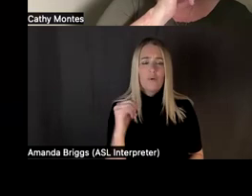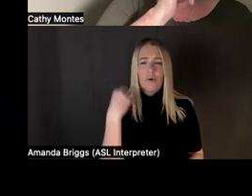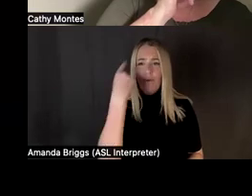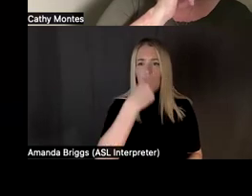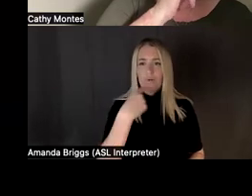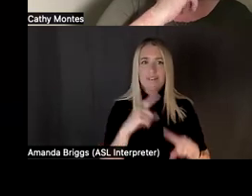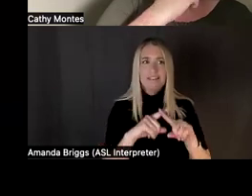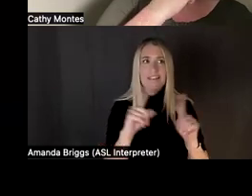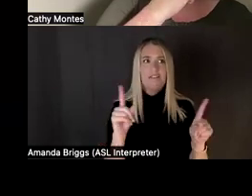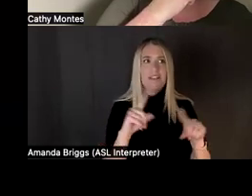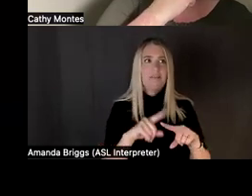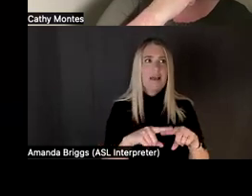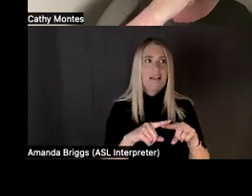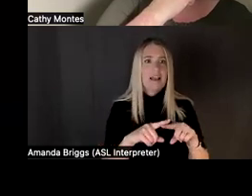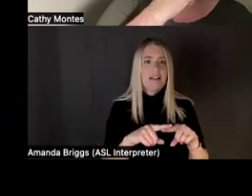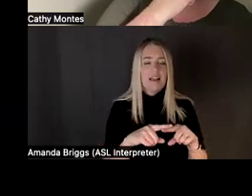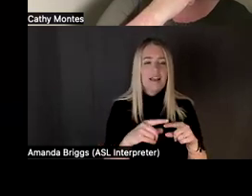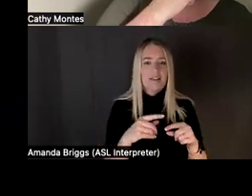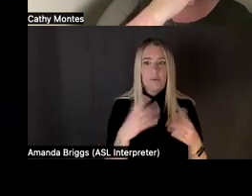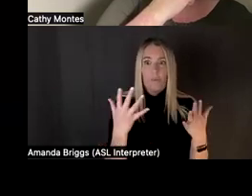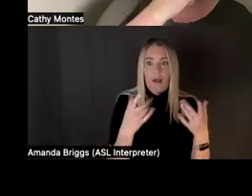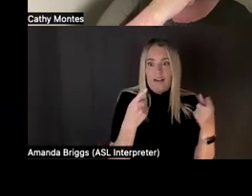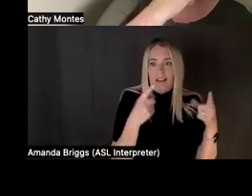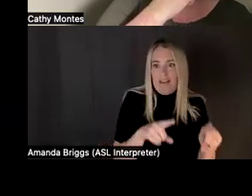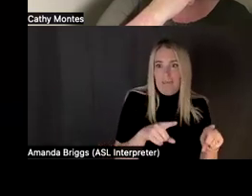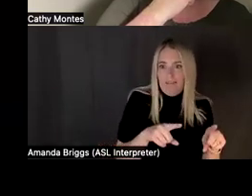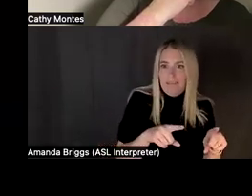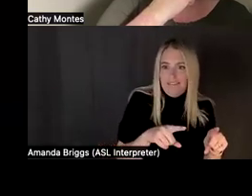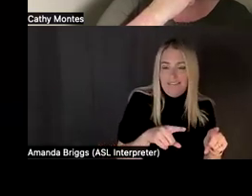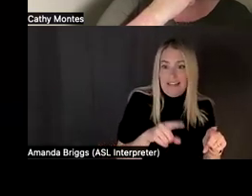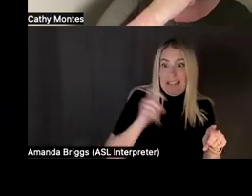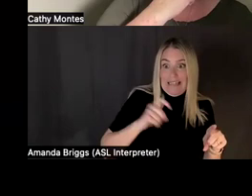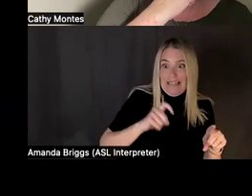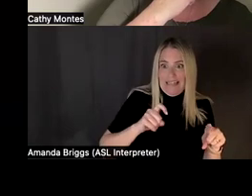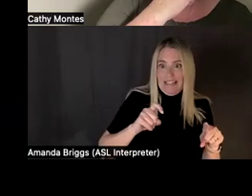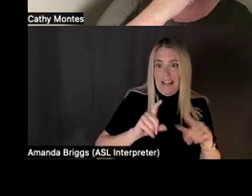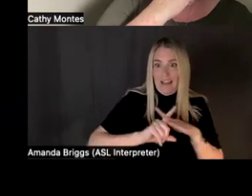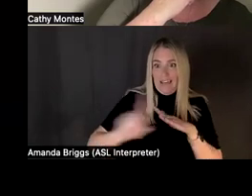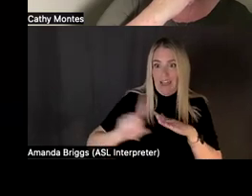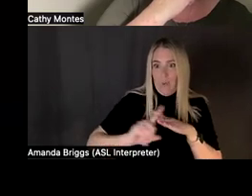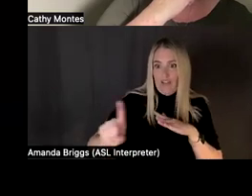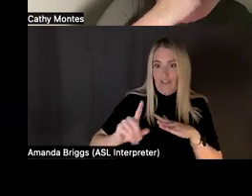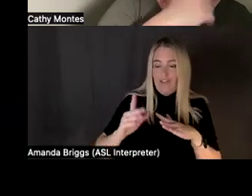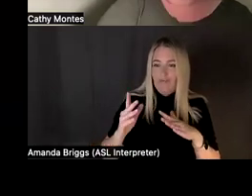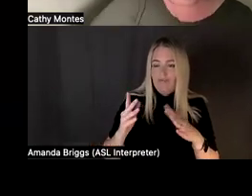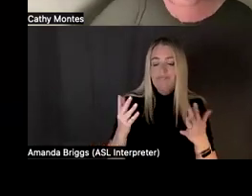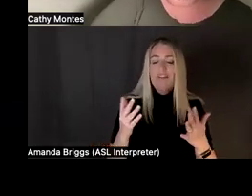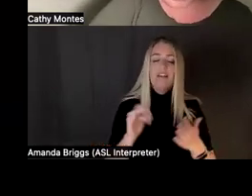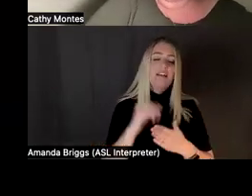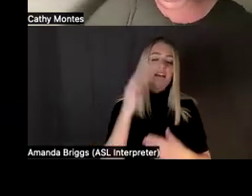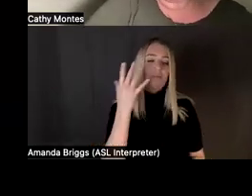on what the imperative is that is causing the need for evacuation. That's why